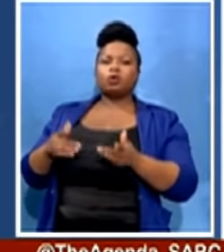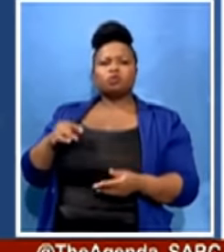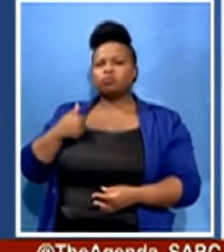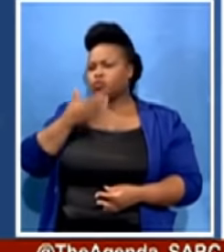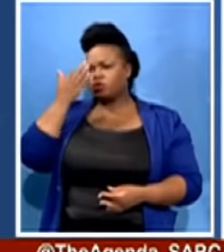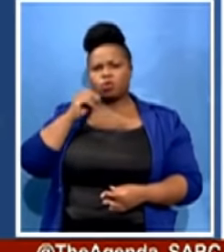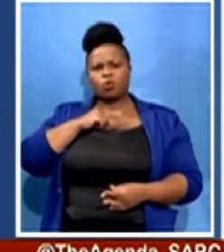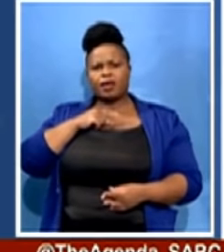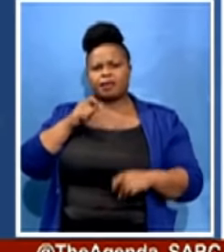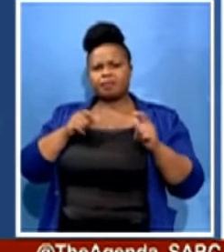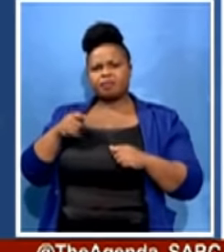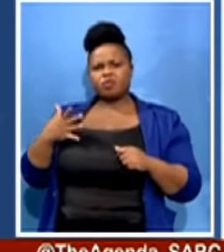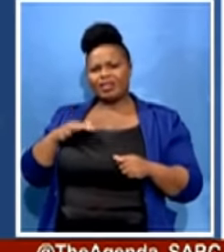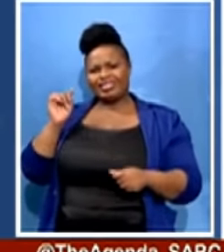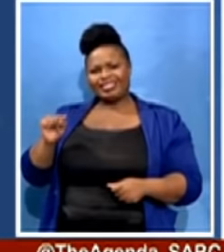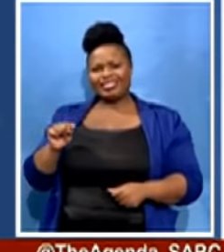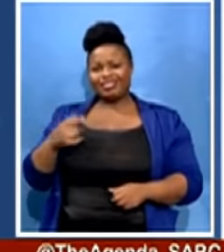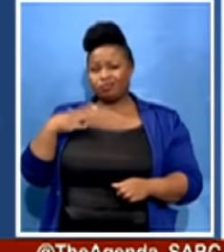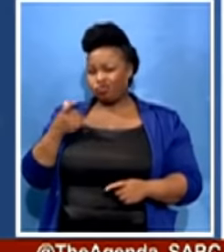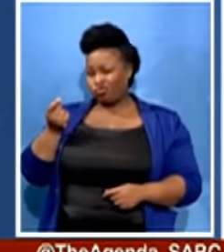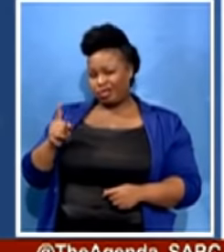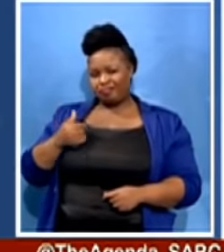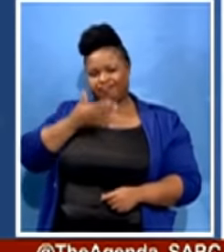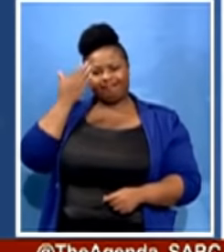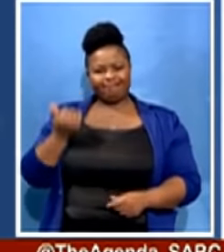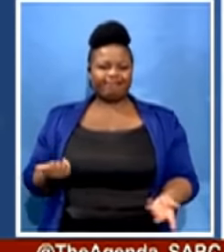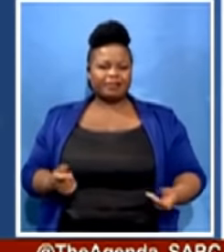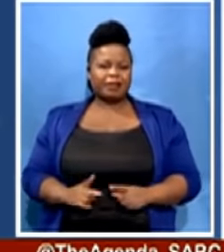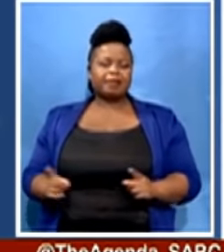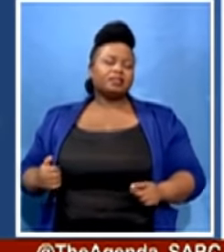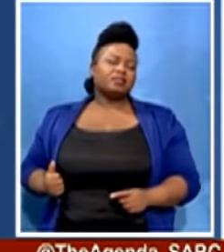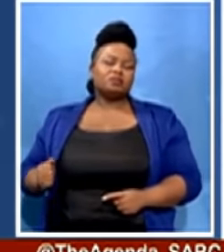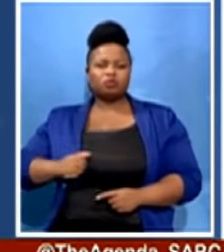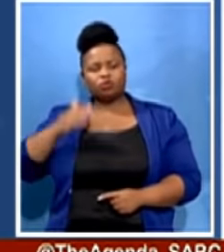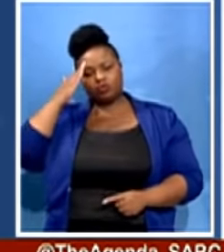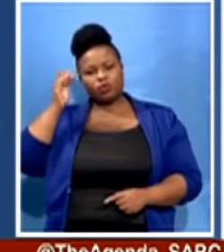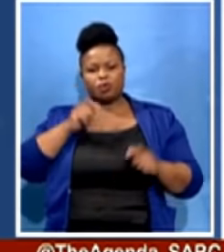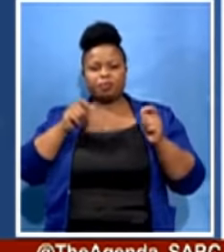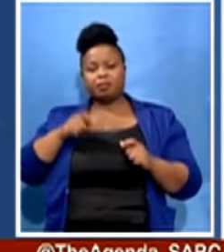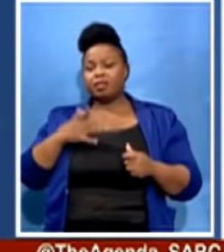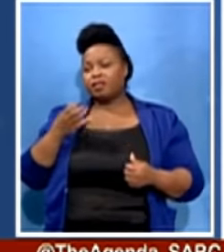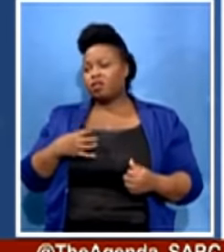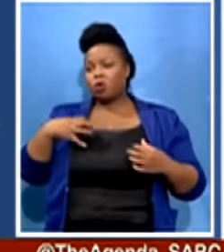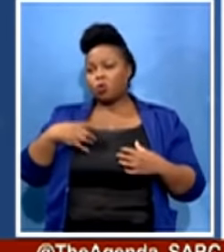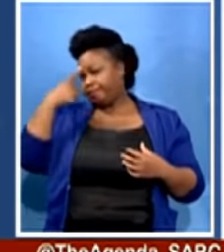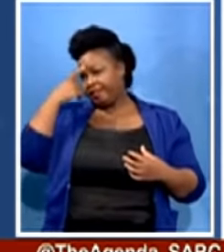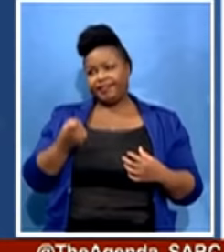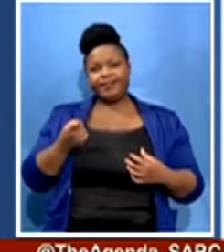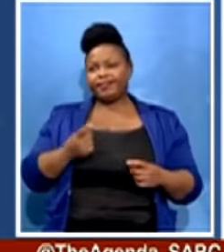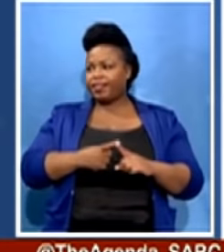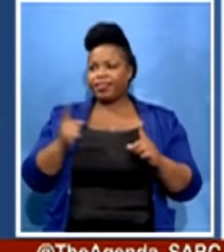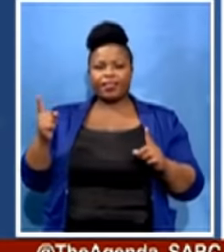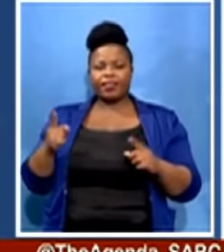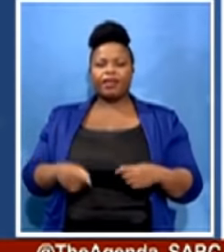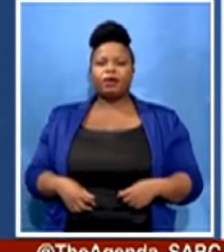them. But obviously people have illusions about the fact that they could steal information